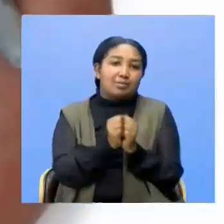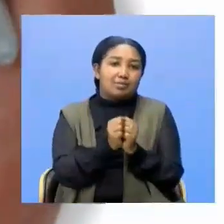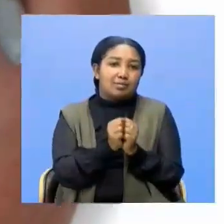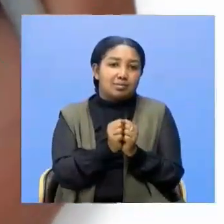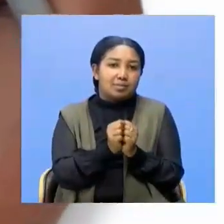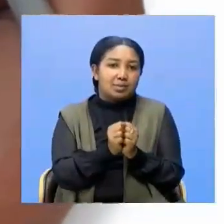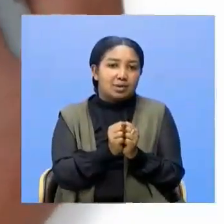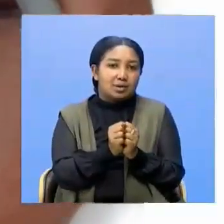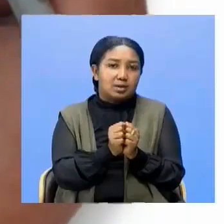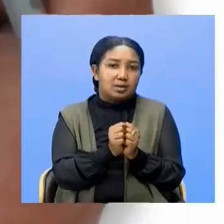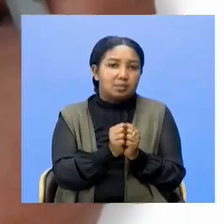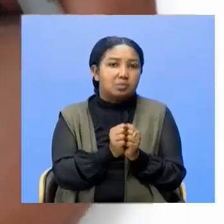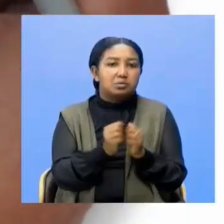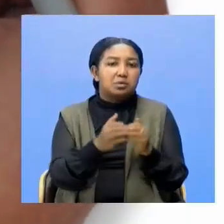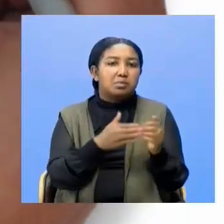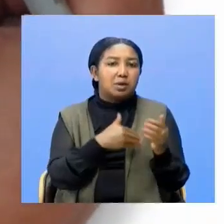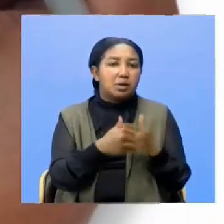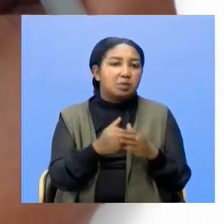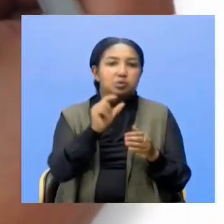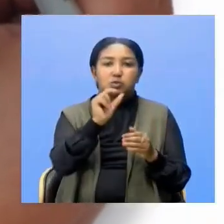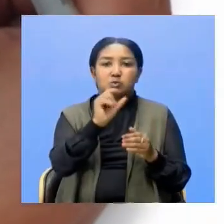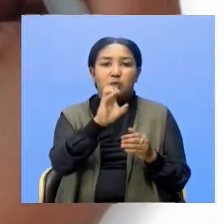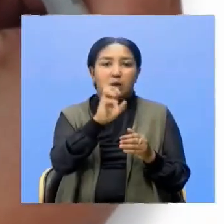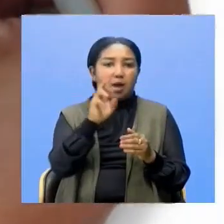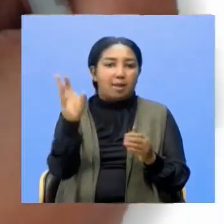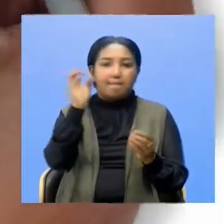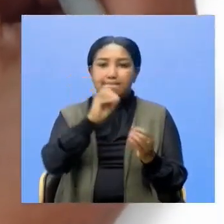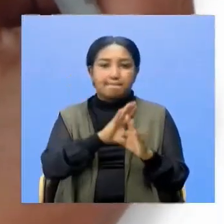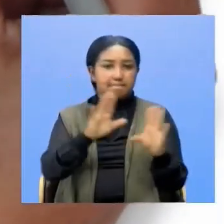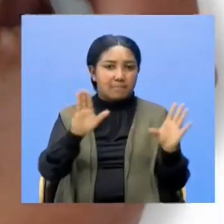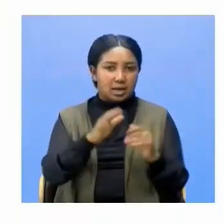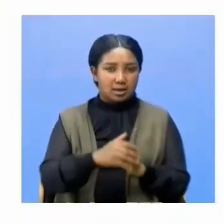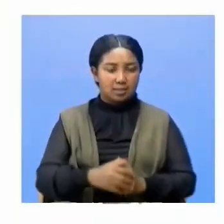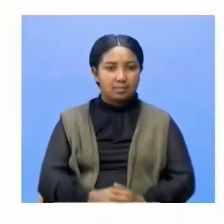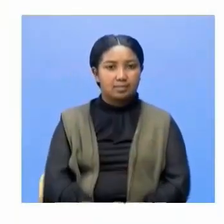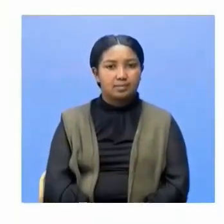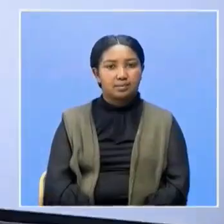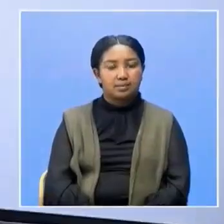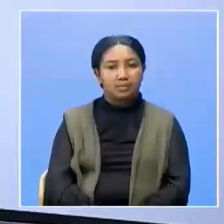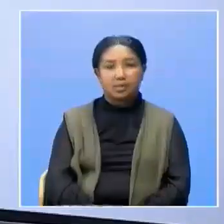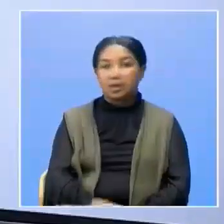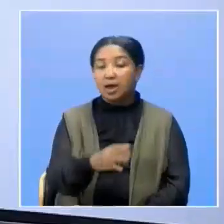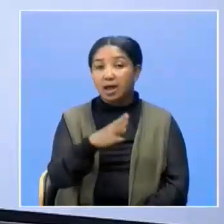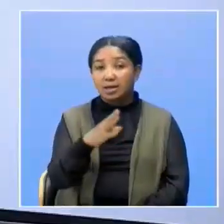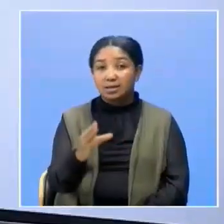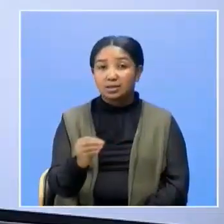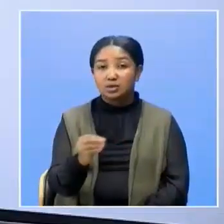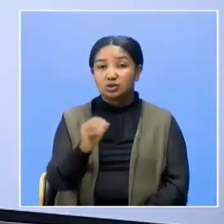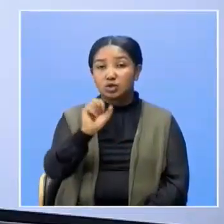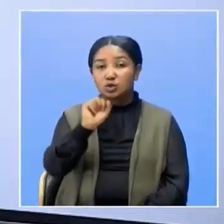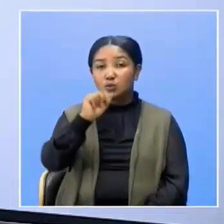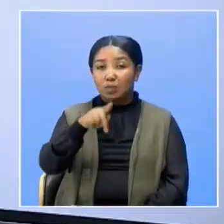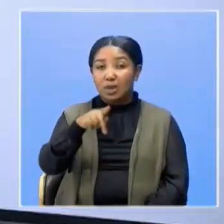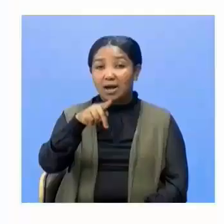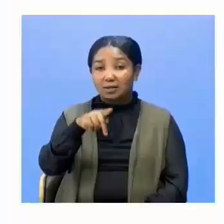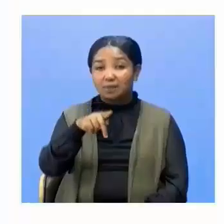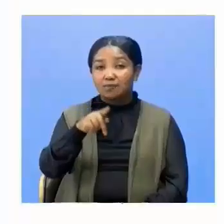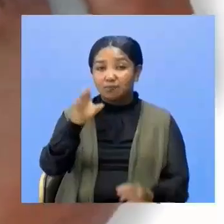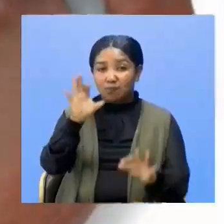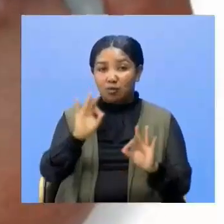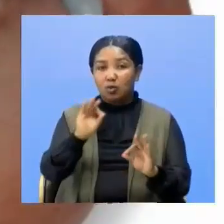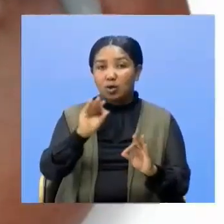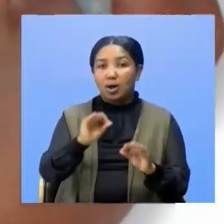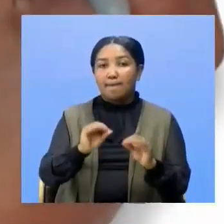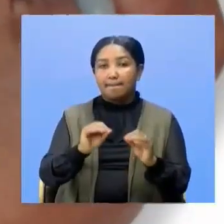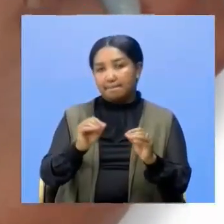we simply make it what? Smaller. Very nice. And the superlative form, for bigger,